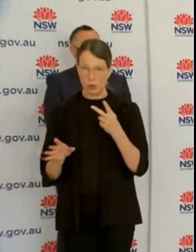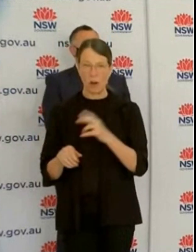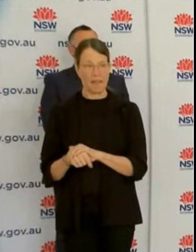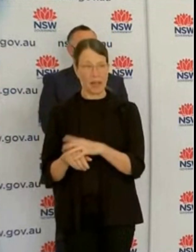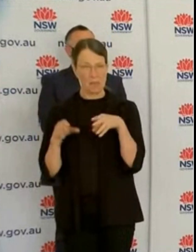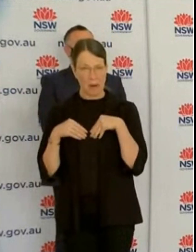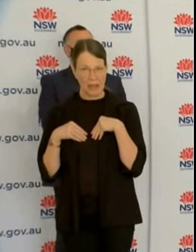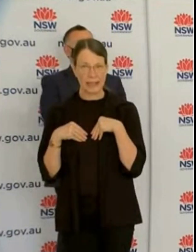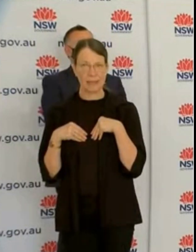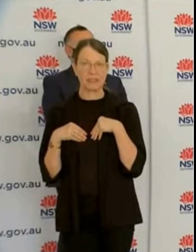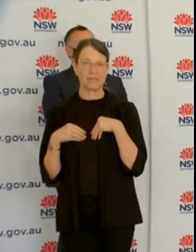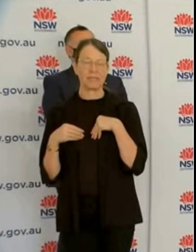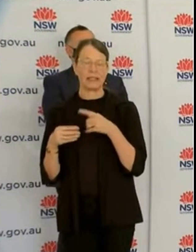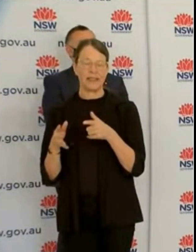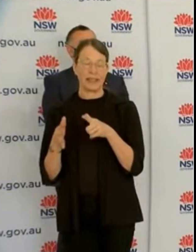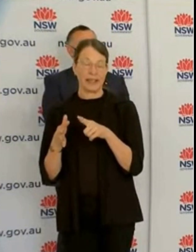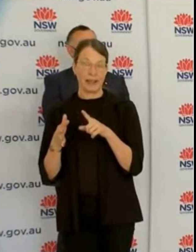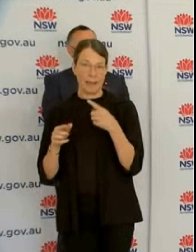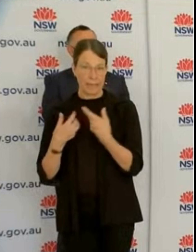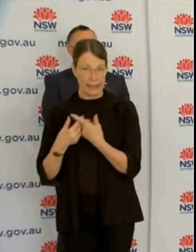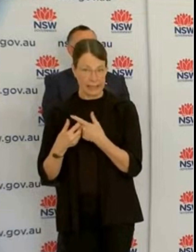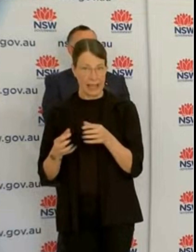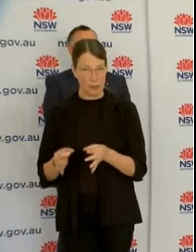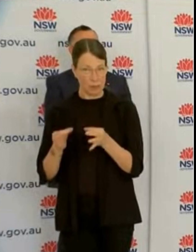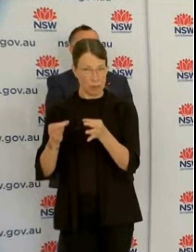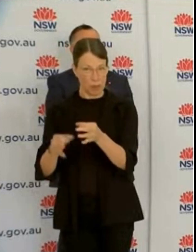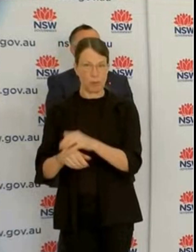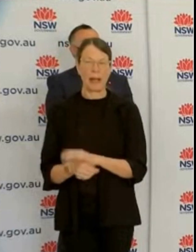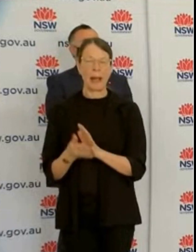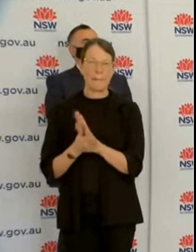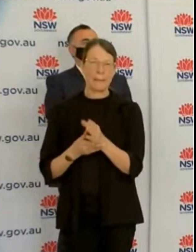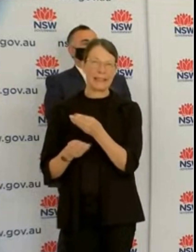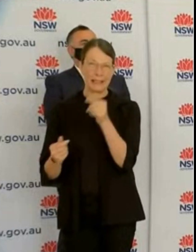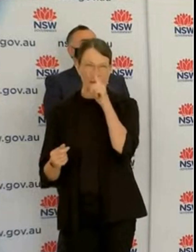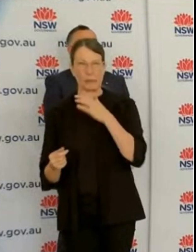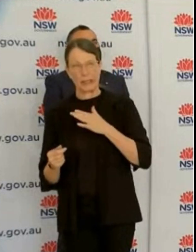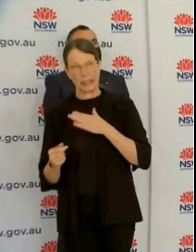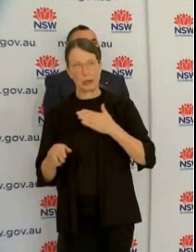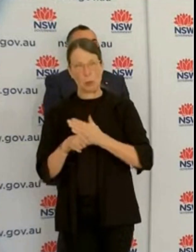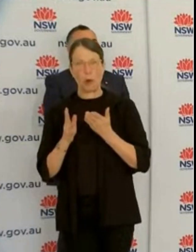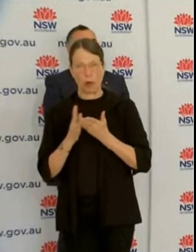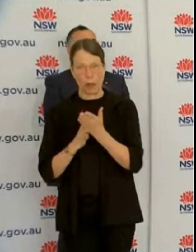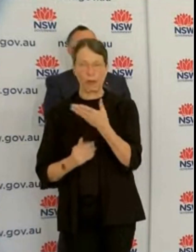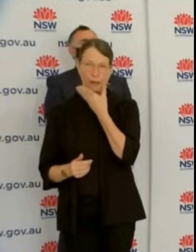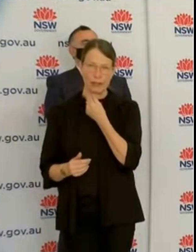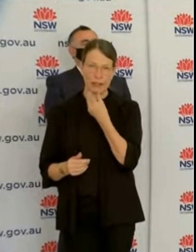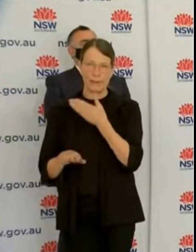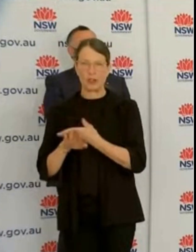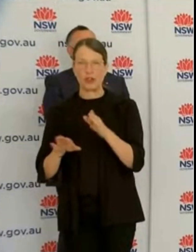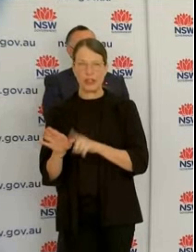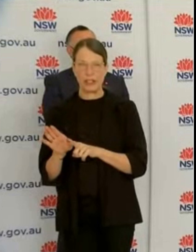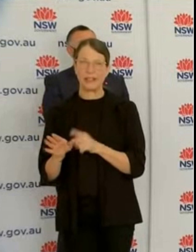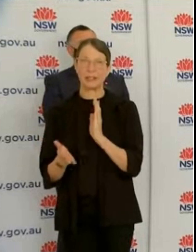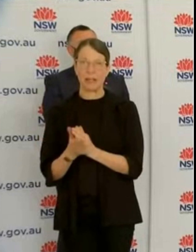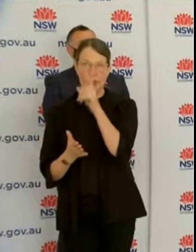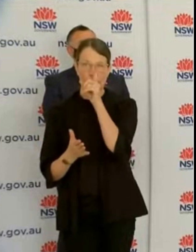later exams and make the assessments. It does mean some people have to work outside the public holidays, but over Christmas and New Year, to make sure those assessments are made